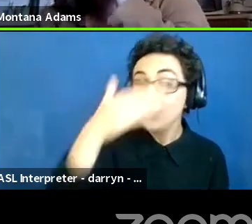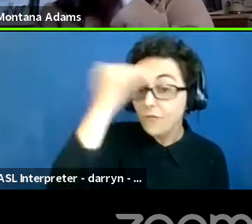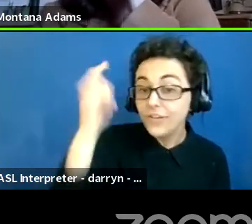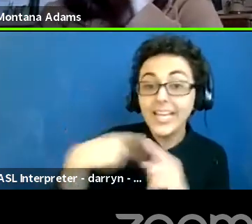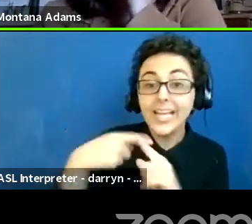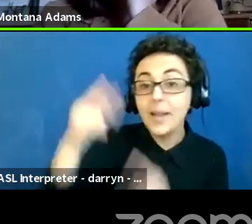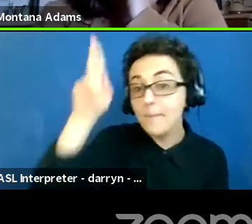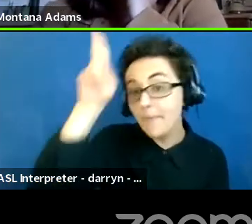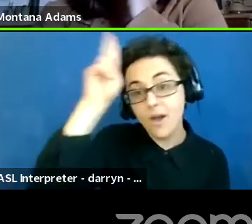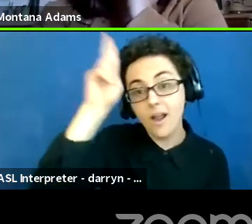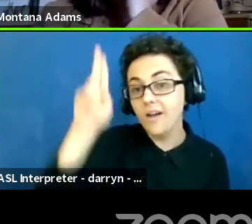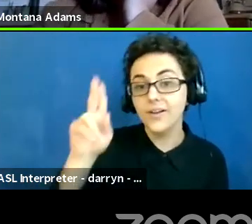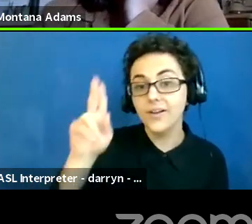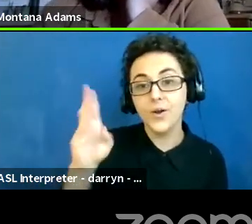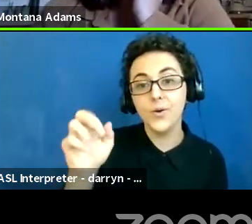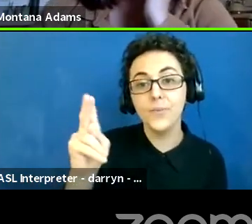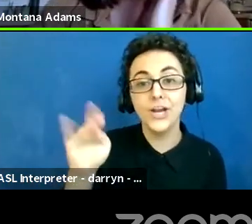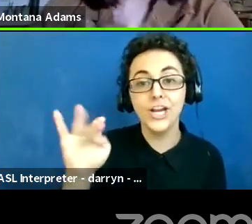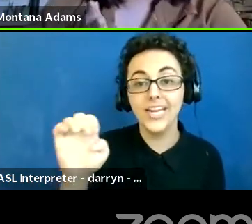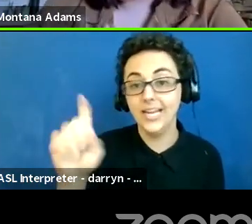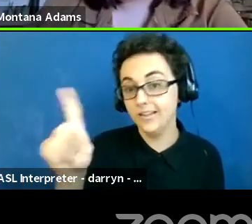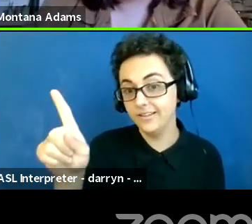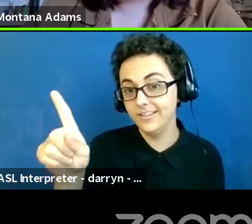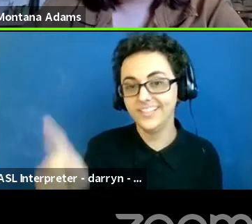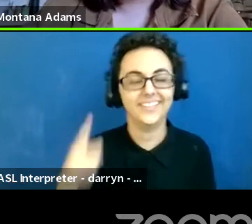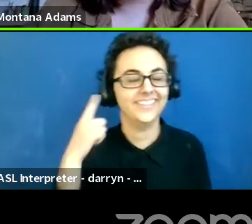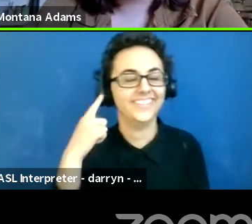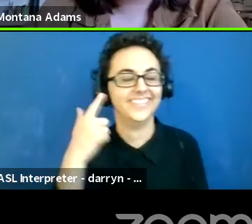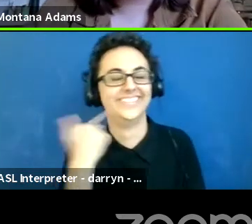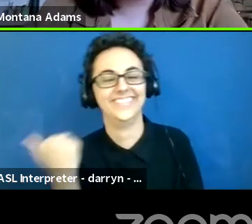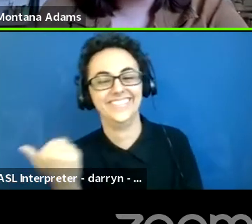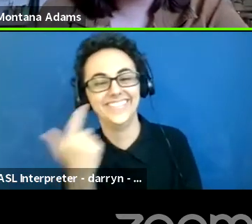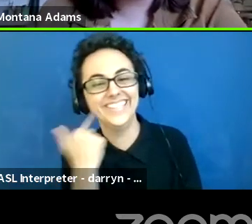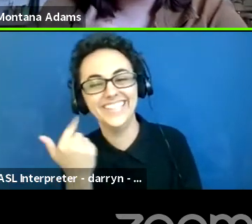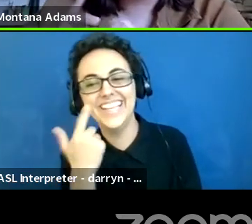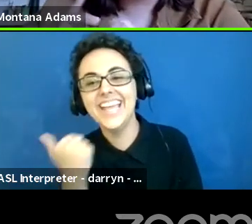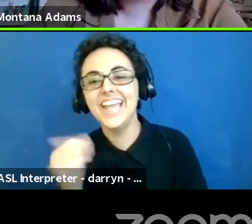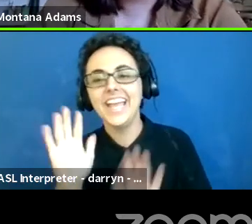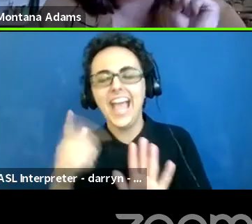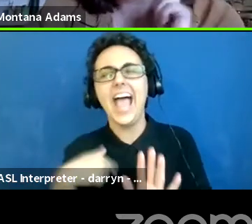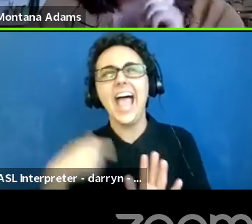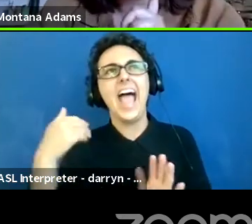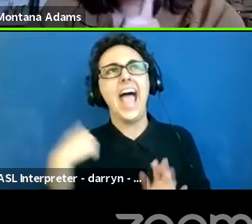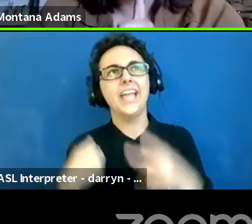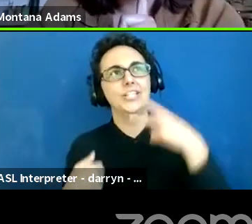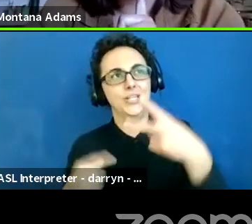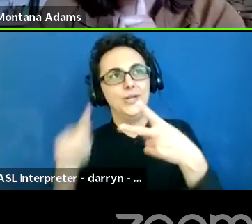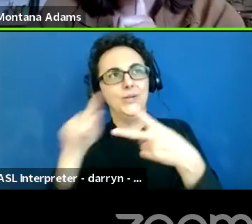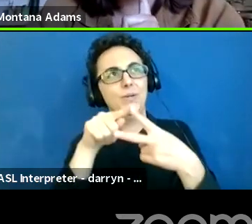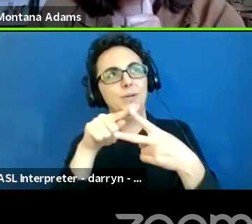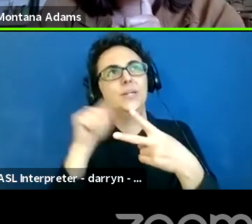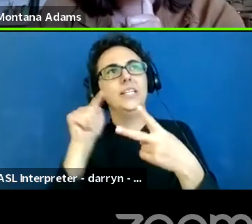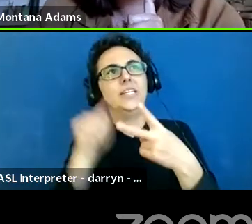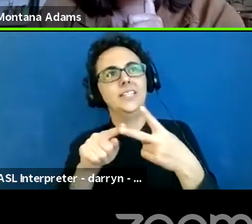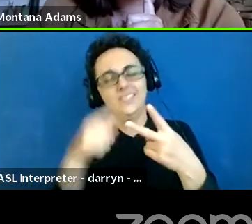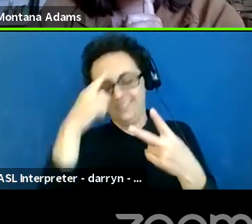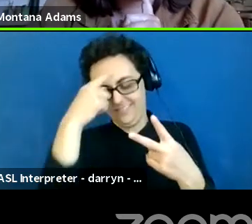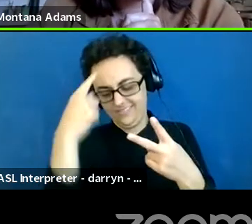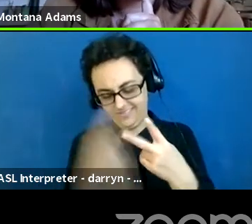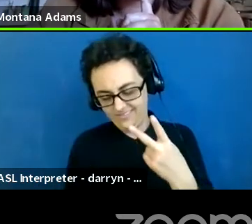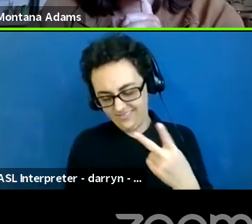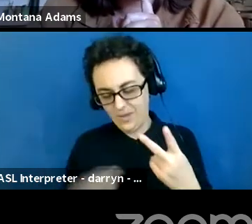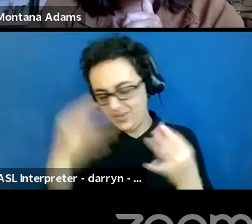Oh my gosh. And I was gonna say something else, but then I started laughing about Baby Yoda, so I forgot. So maybe I'll get back around to